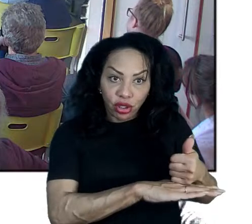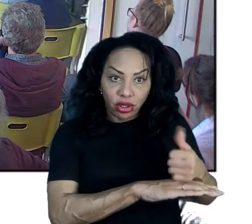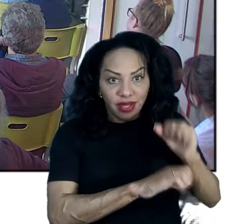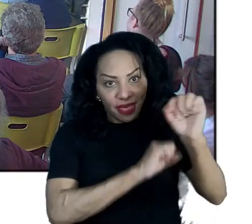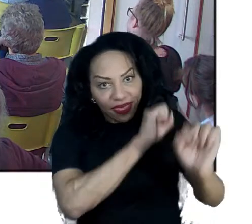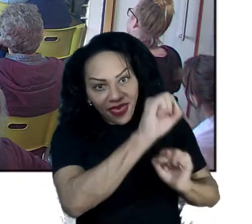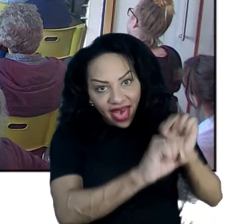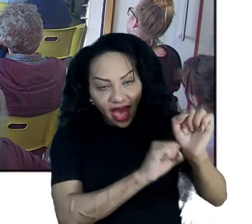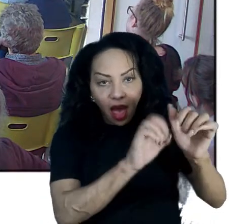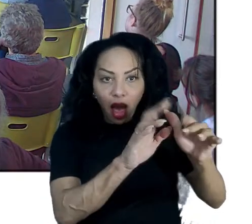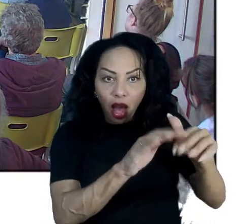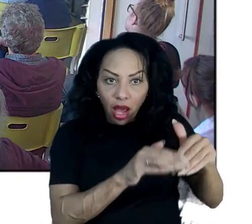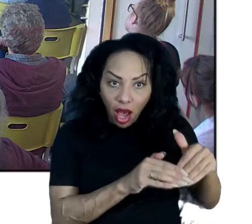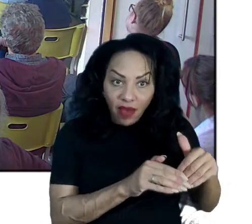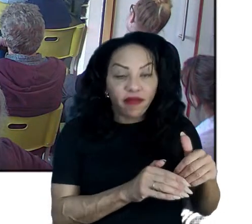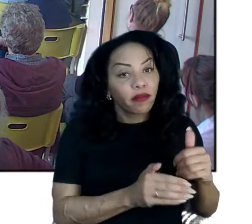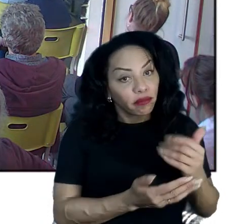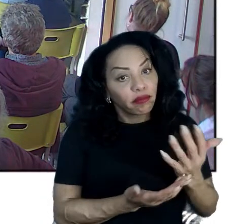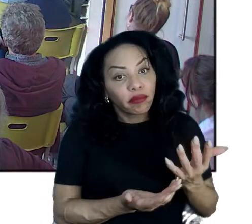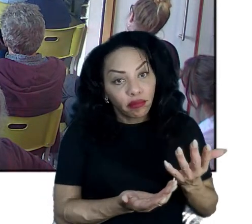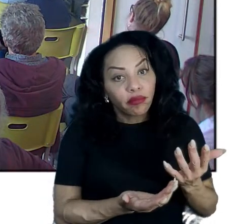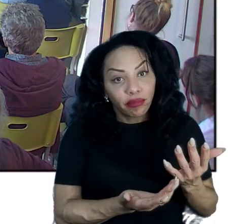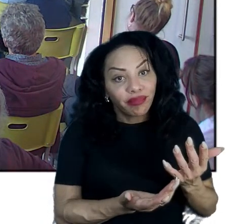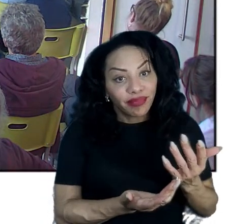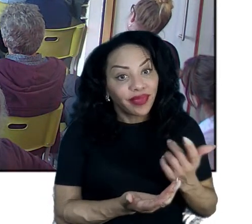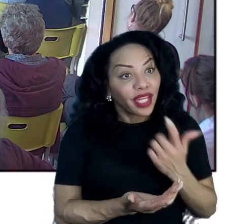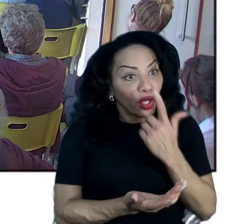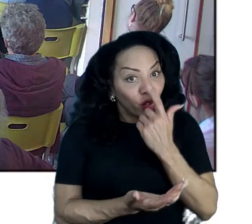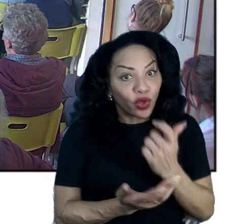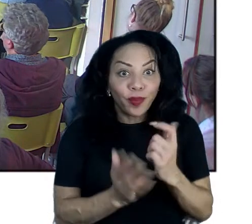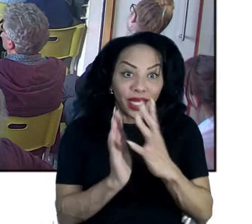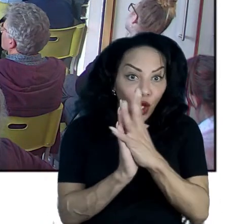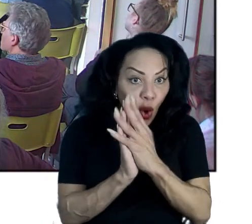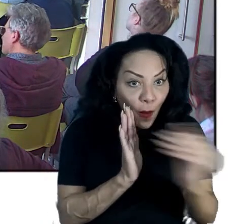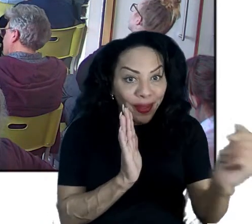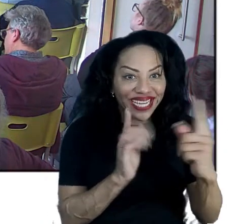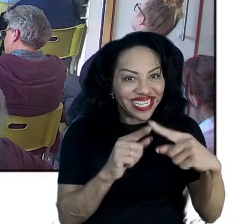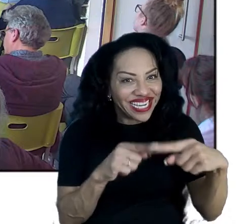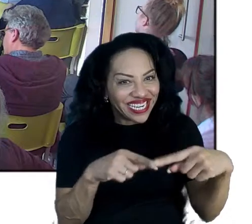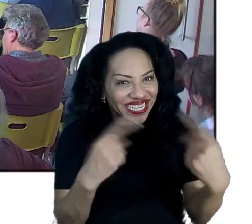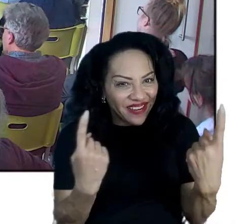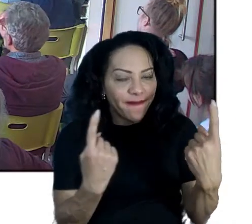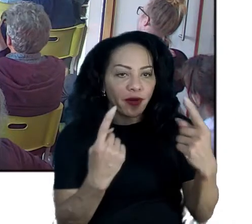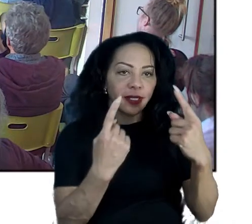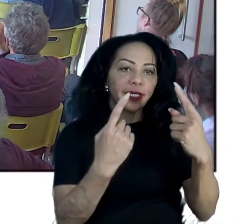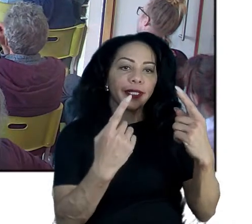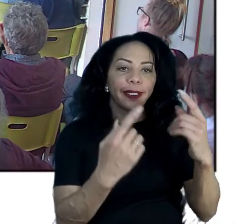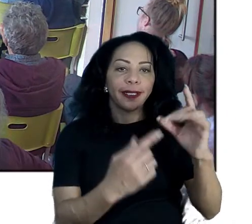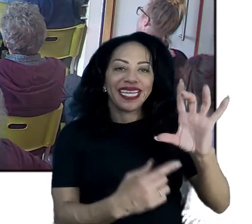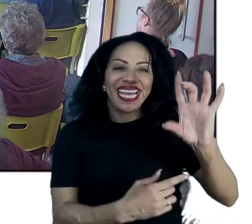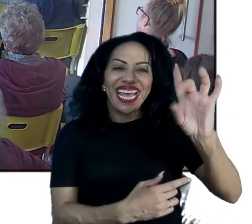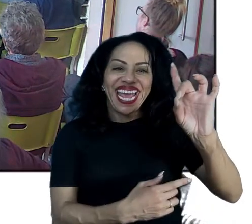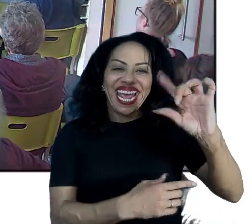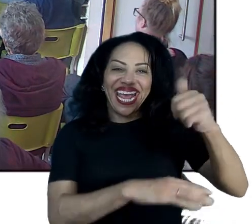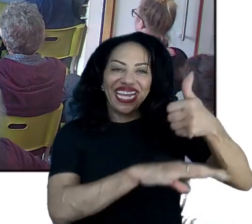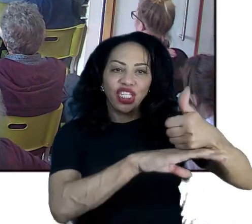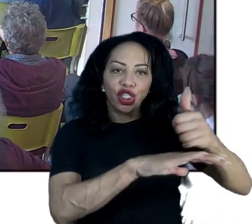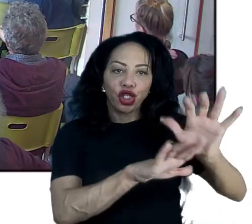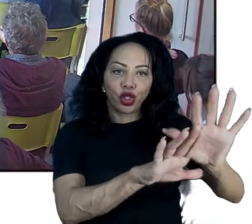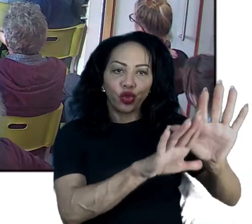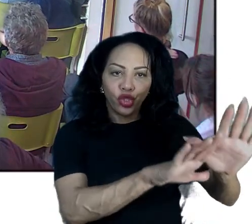developing, I think it could be absolutely replicated in other institutions. And it also, I would love